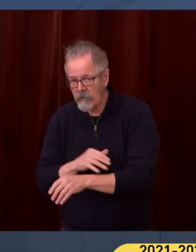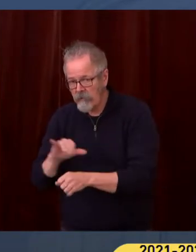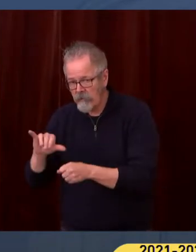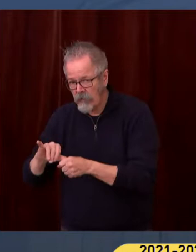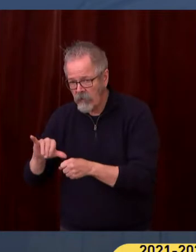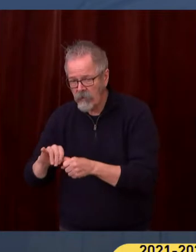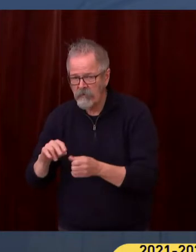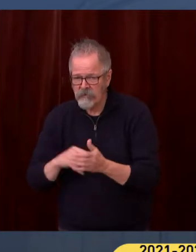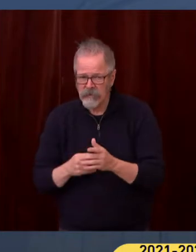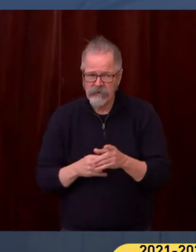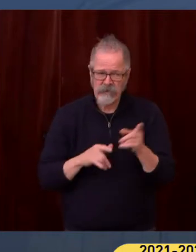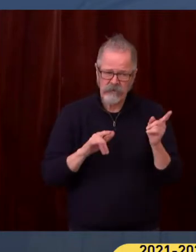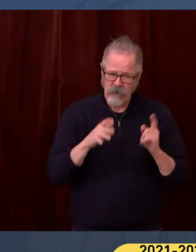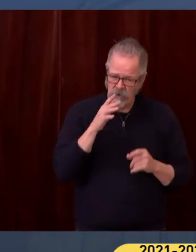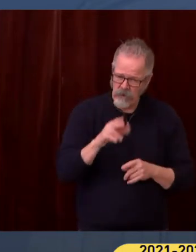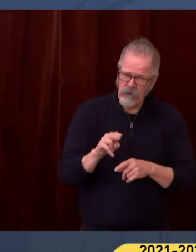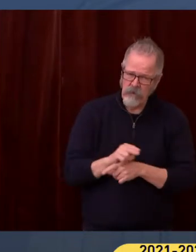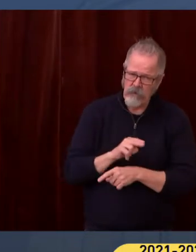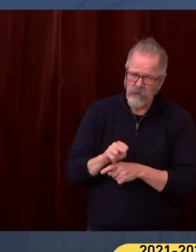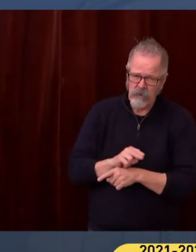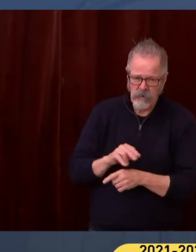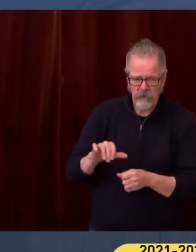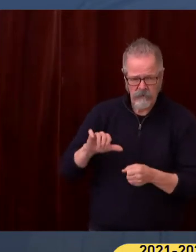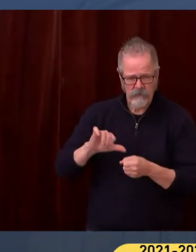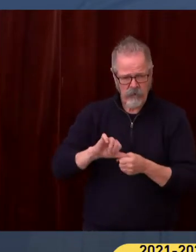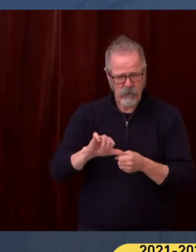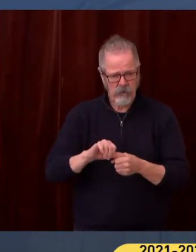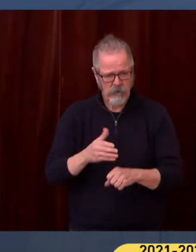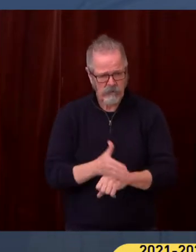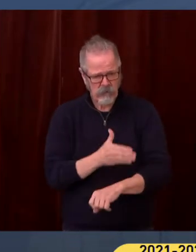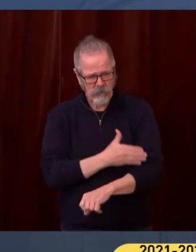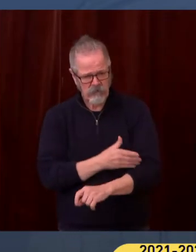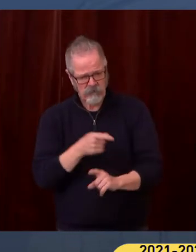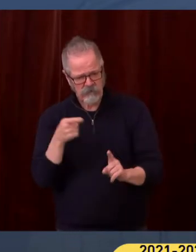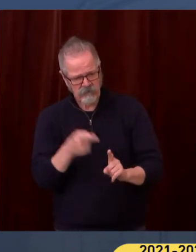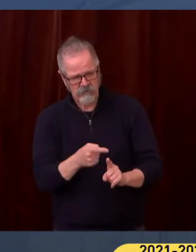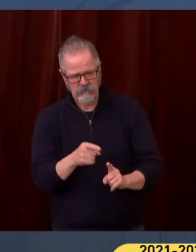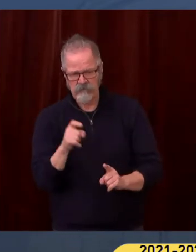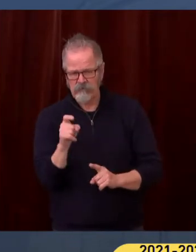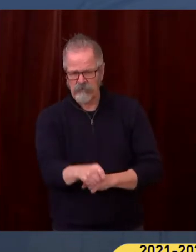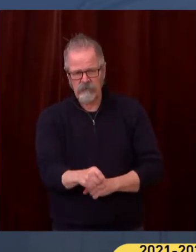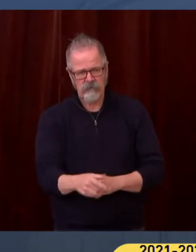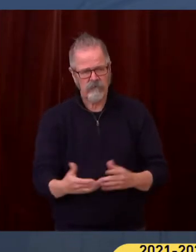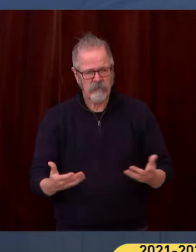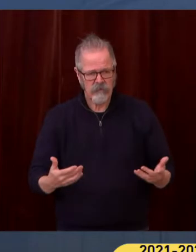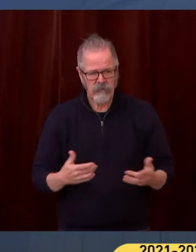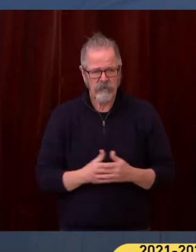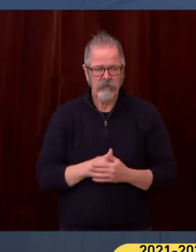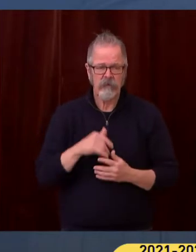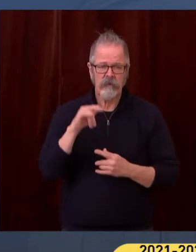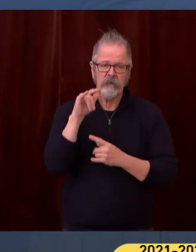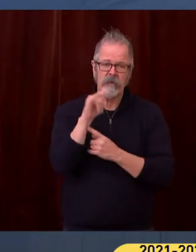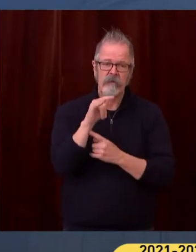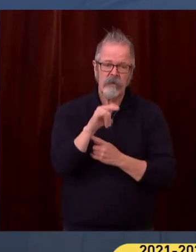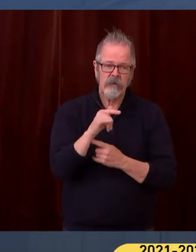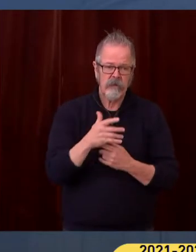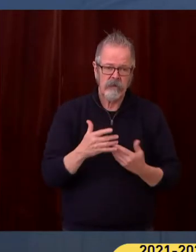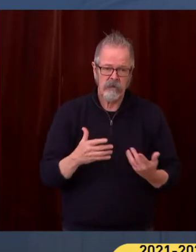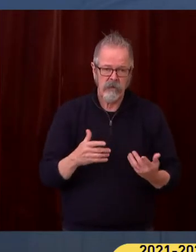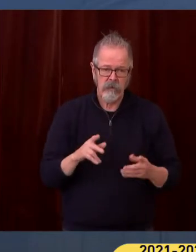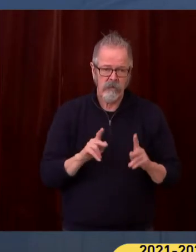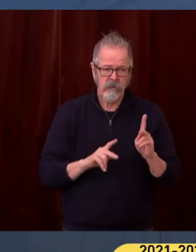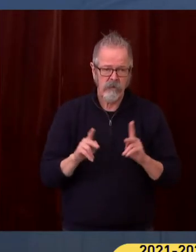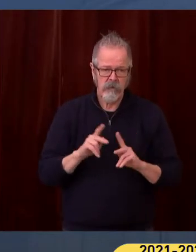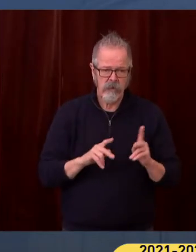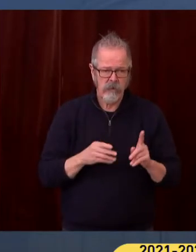this is a men and women of science. understand how terrible climate change is. So they know that we have to find some reduction in our emissions